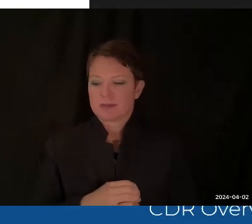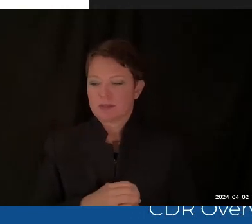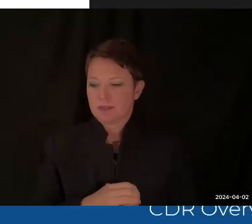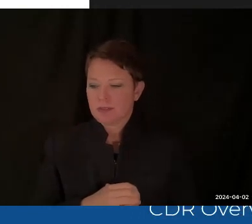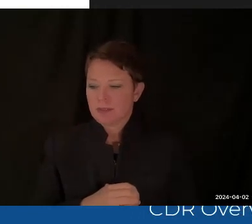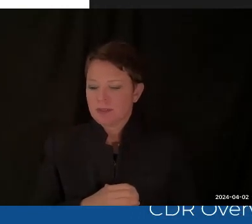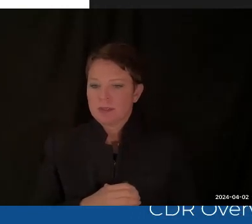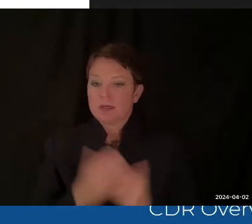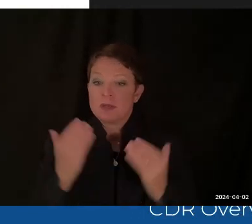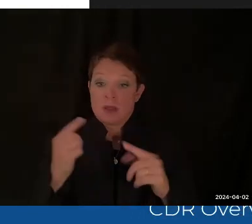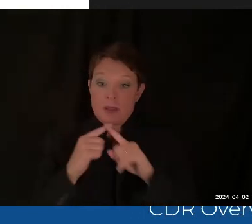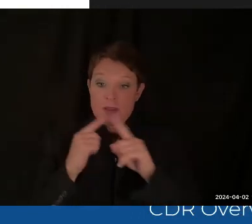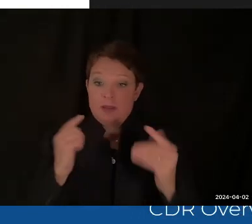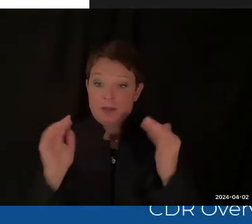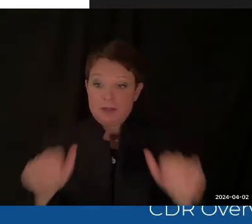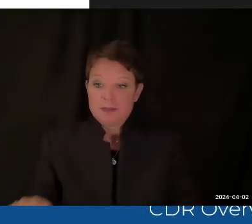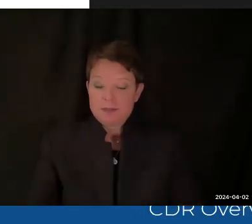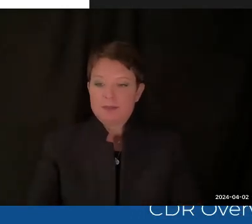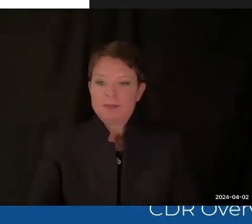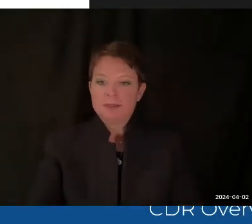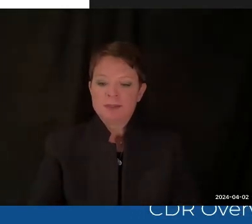Should be able to unmute.